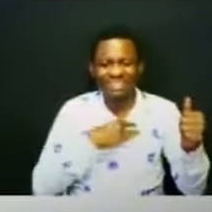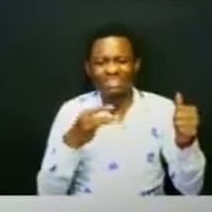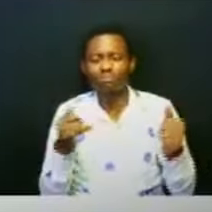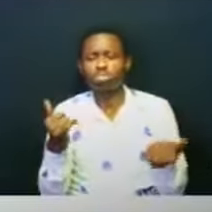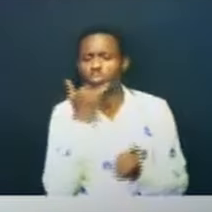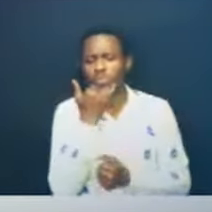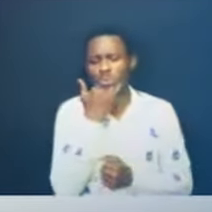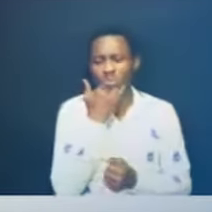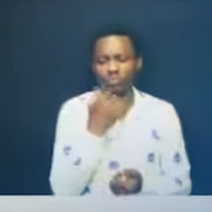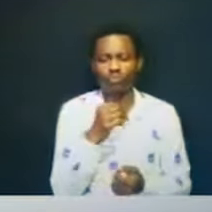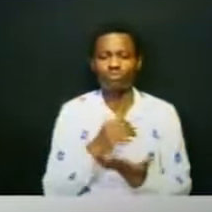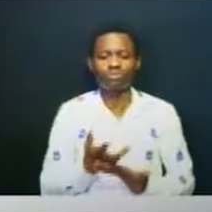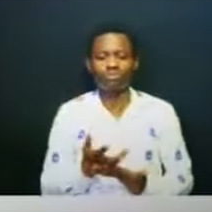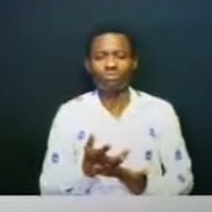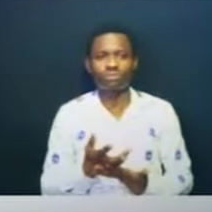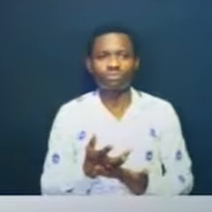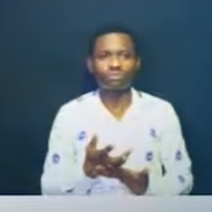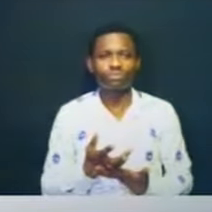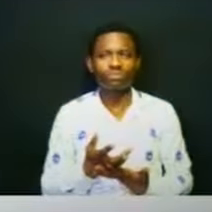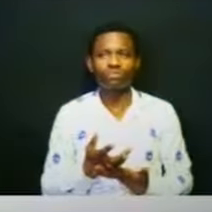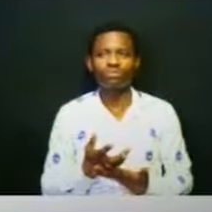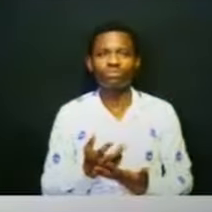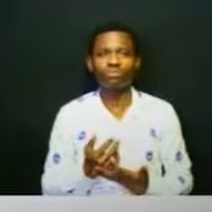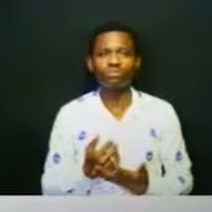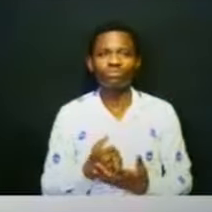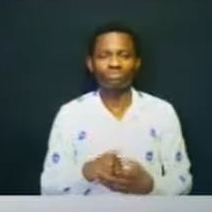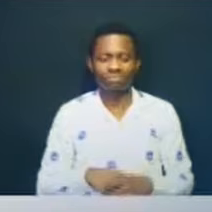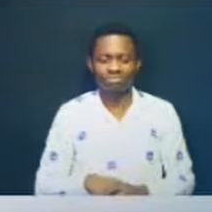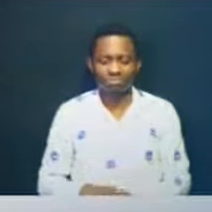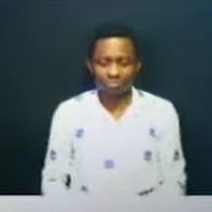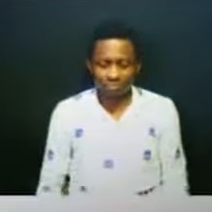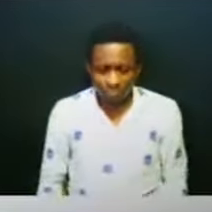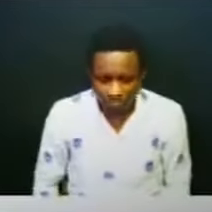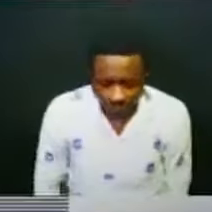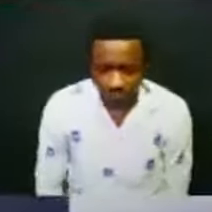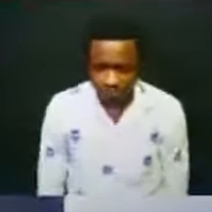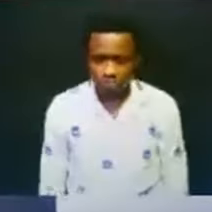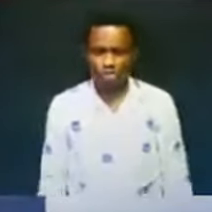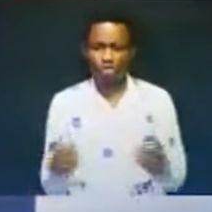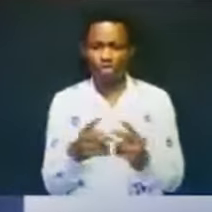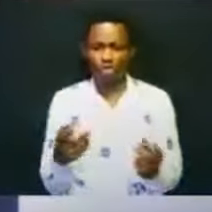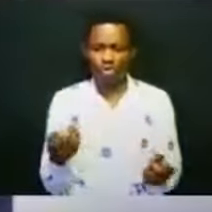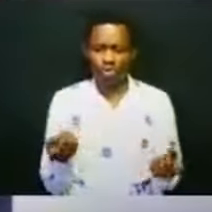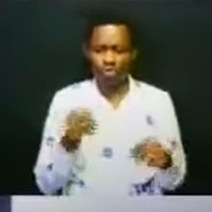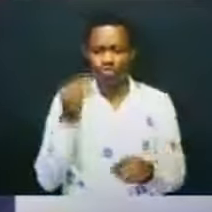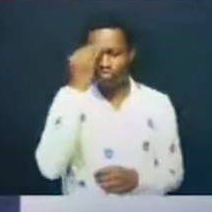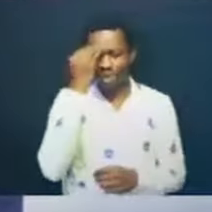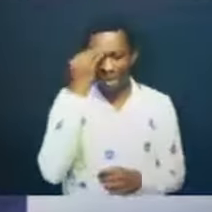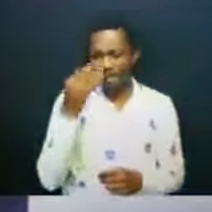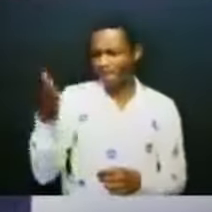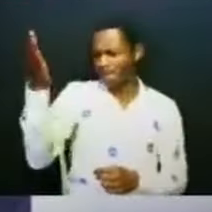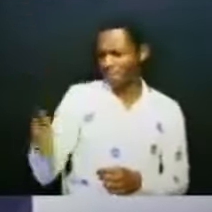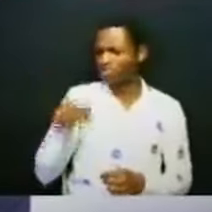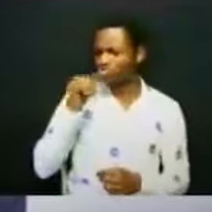people will love you. And depending on the bed. So when you, by God's grace, you realize that this one does not like me, just thank God and bless the Lord and